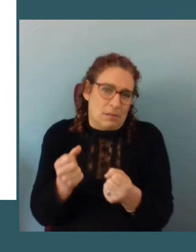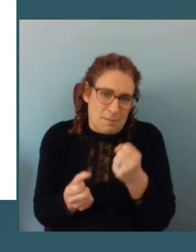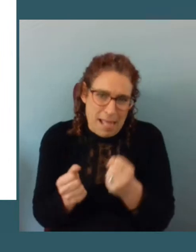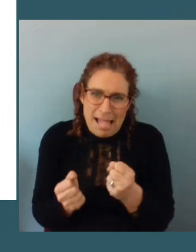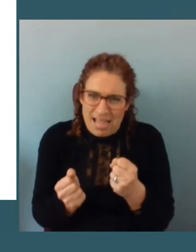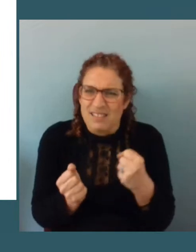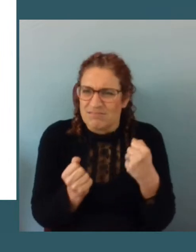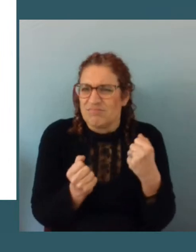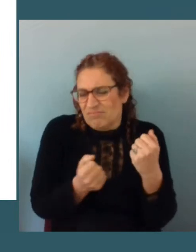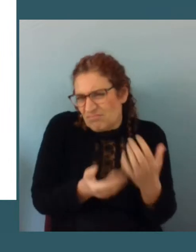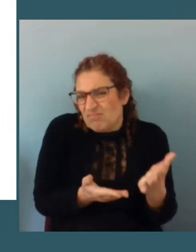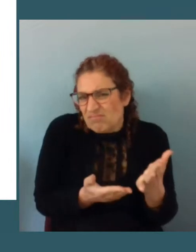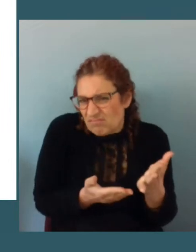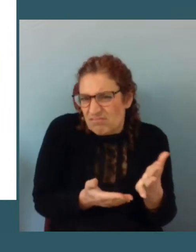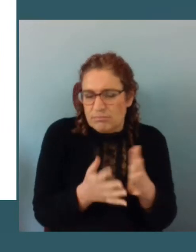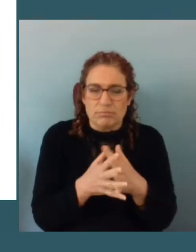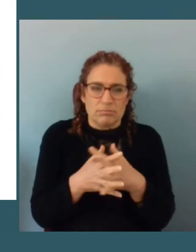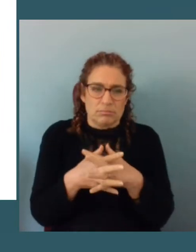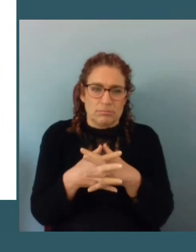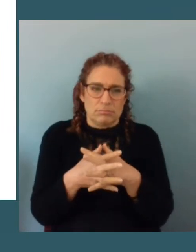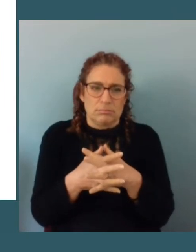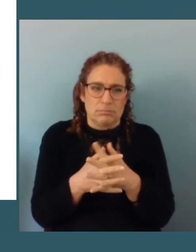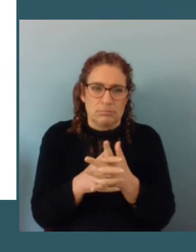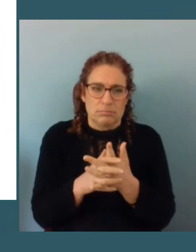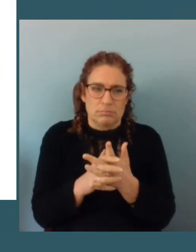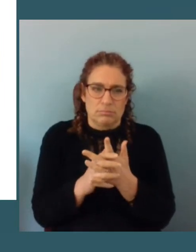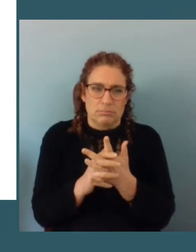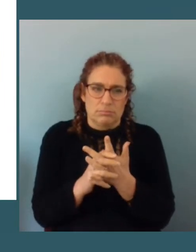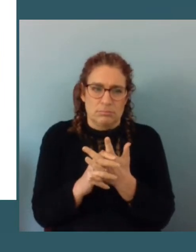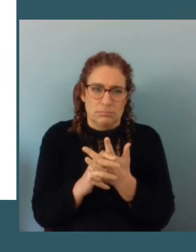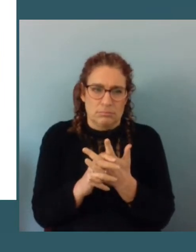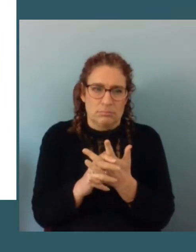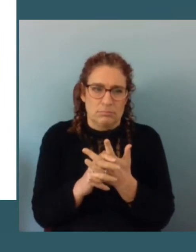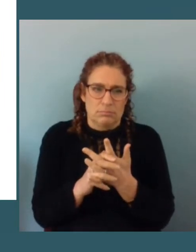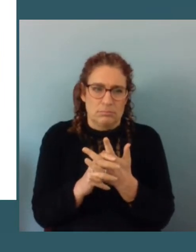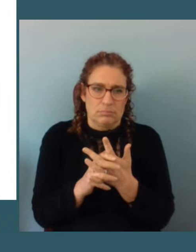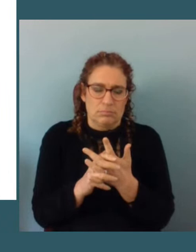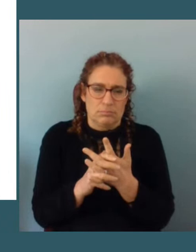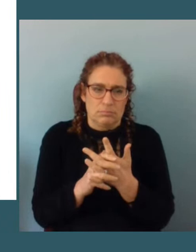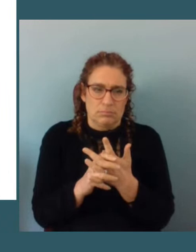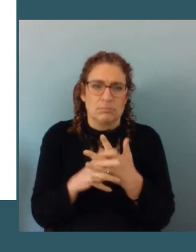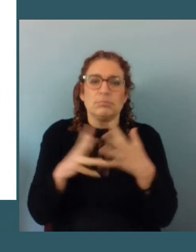But in terms of IgE, as Gary touched on as well, it's